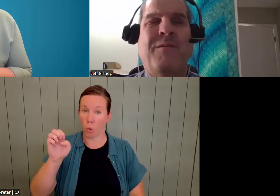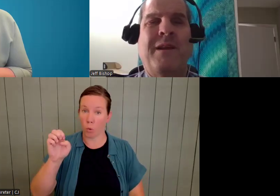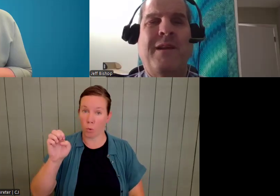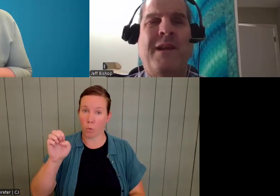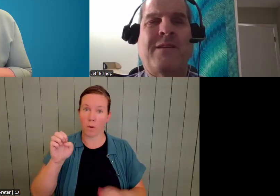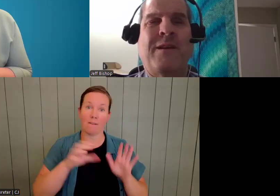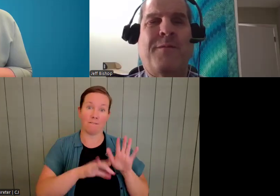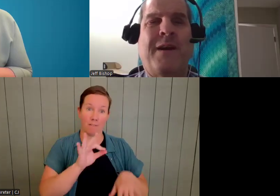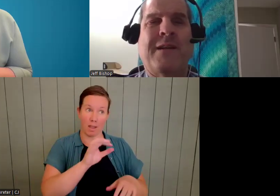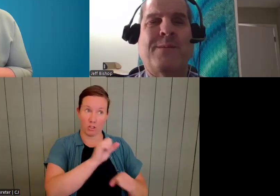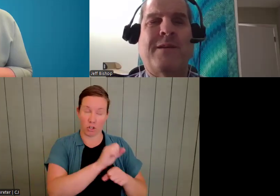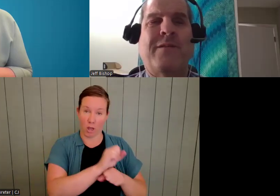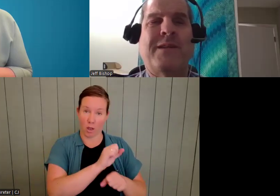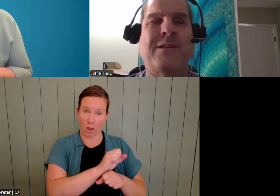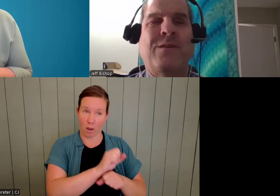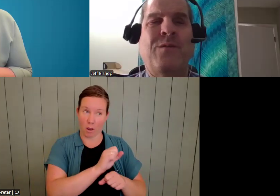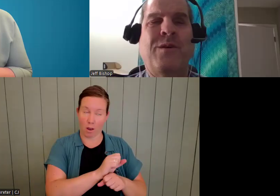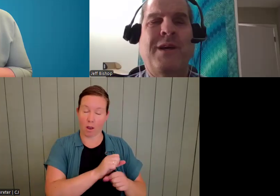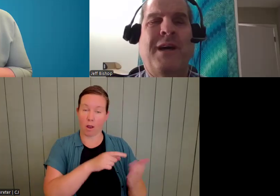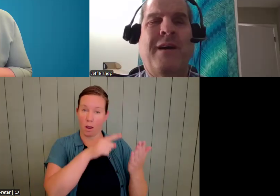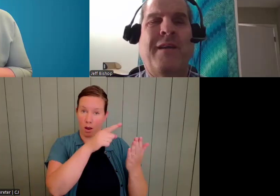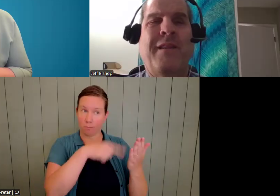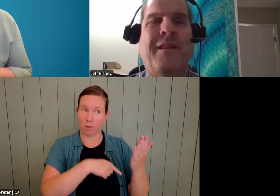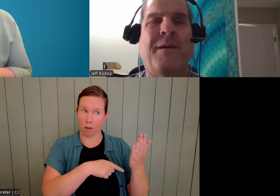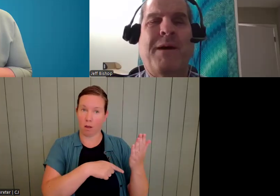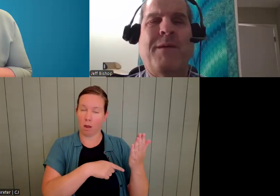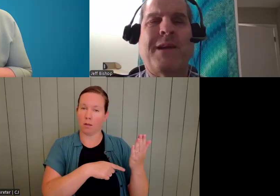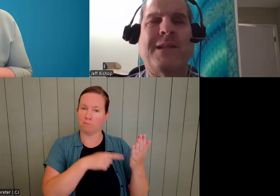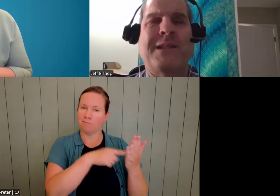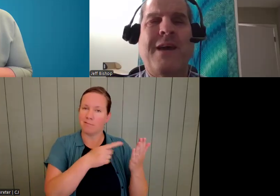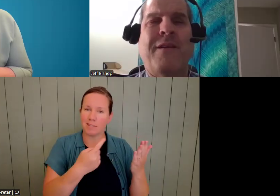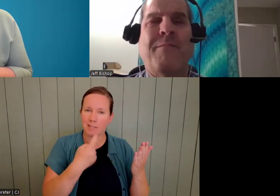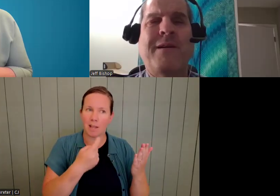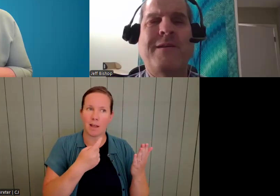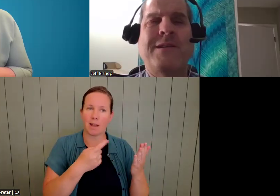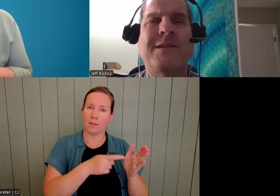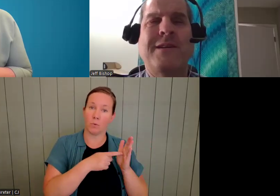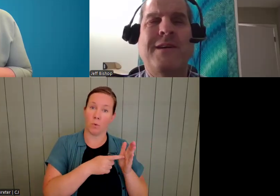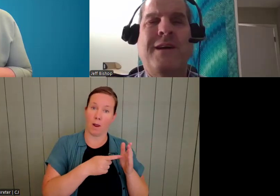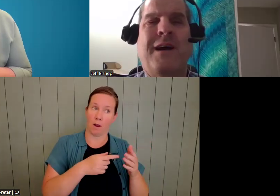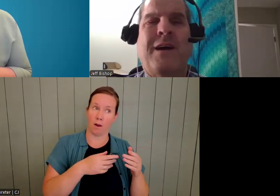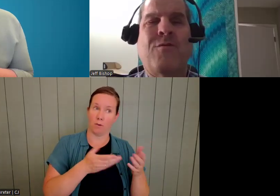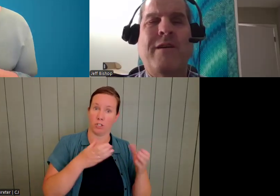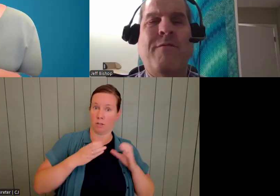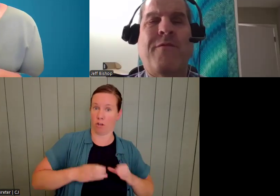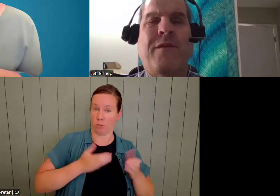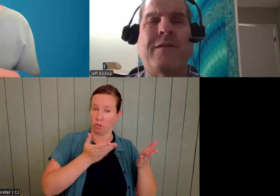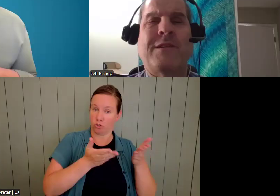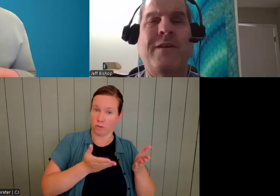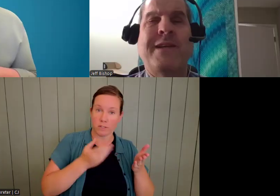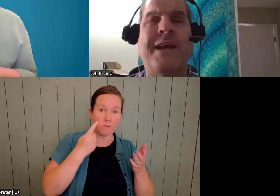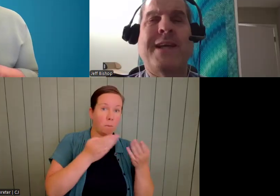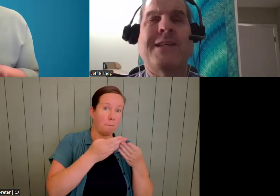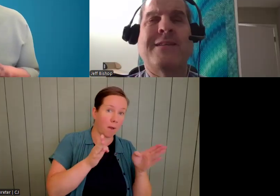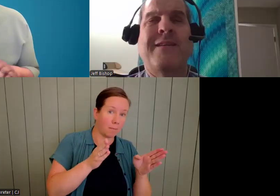uh, he's going to provide customer service to the public, staff, and partners, coordinate referrals,